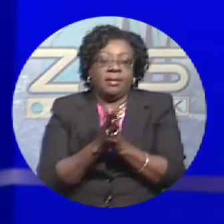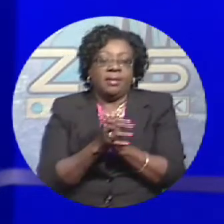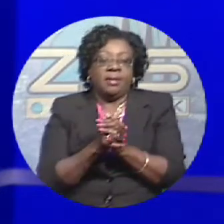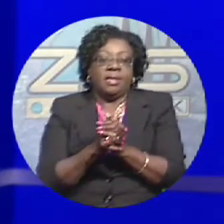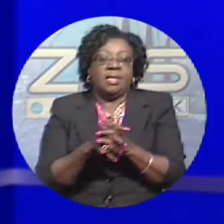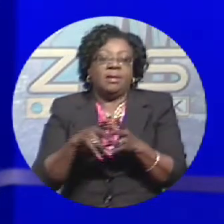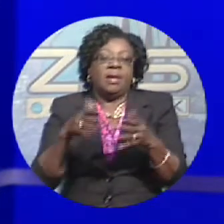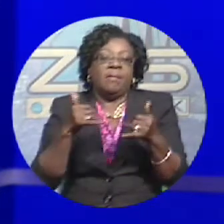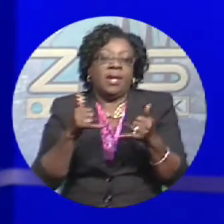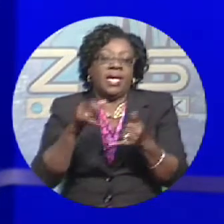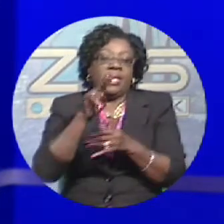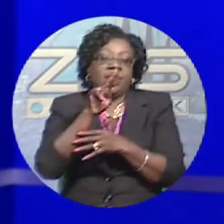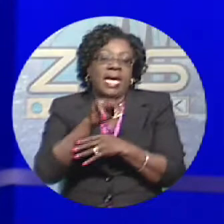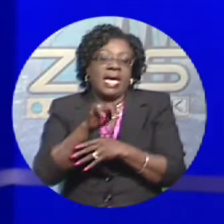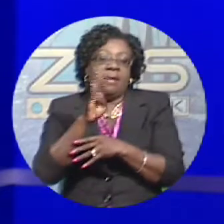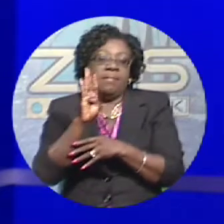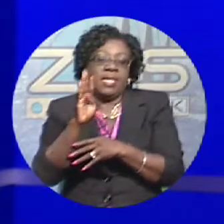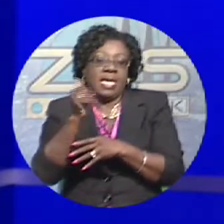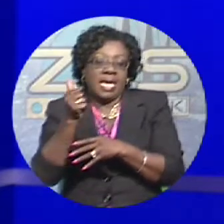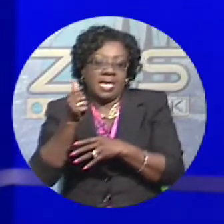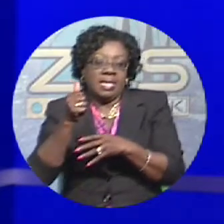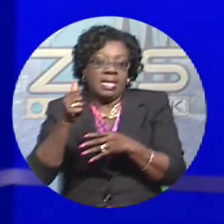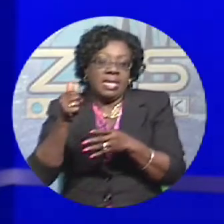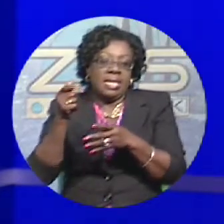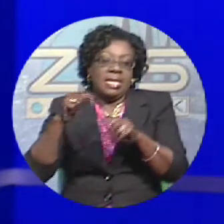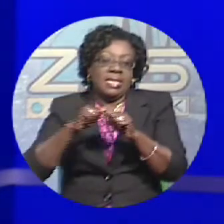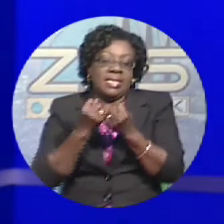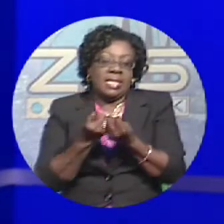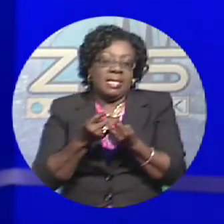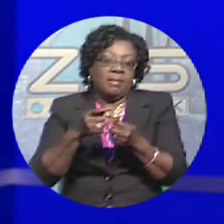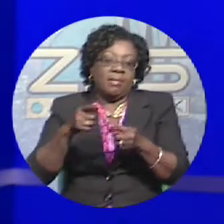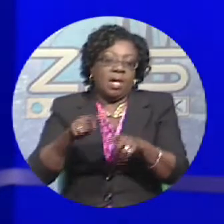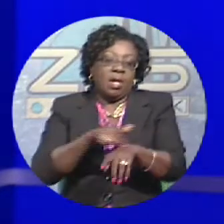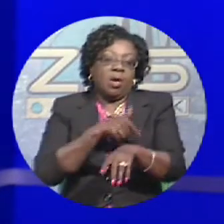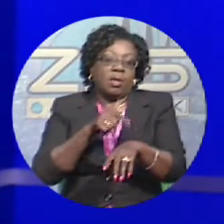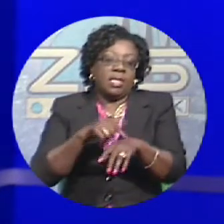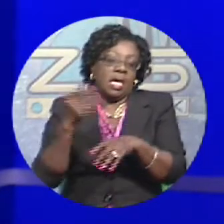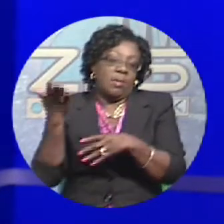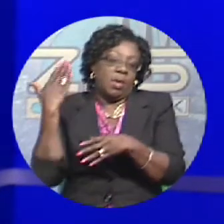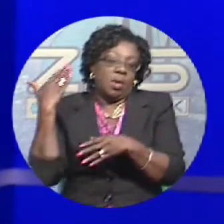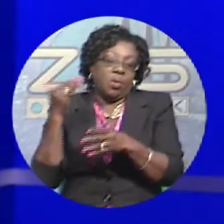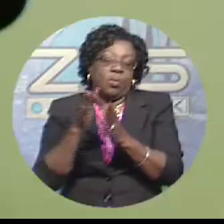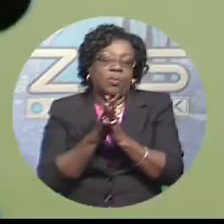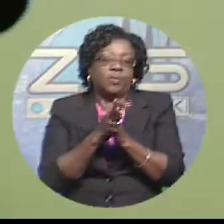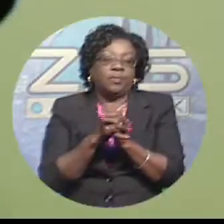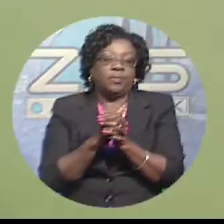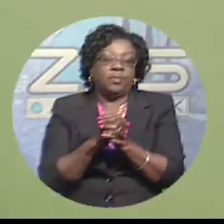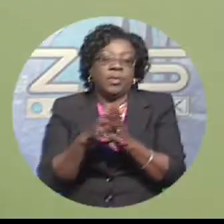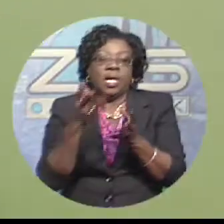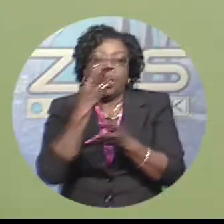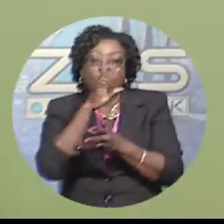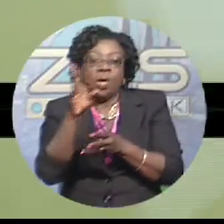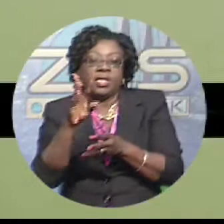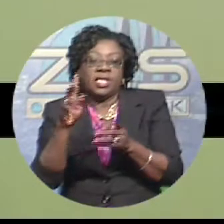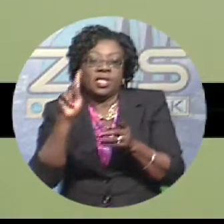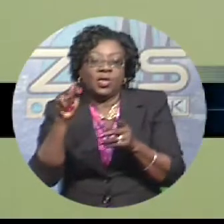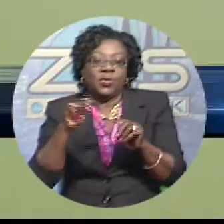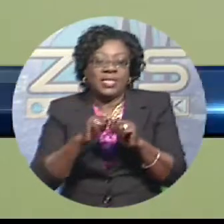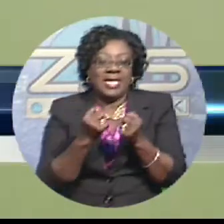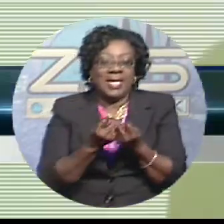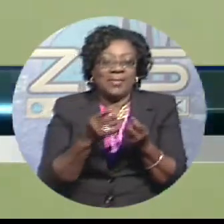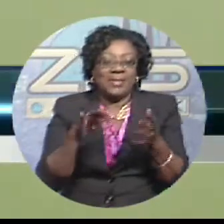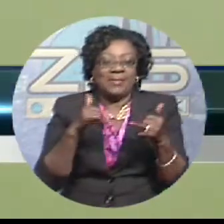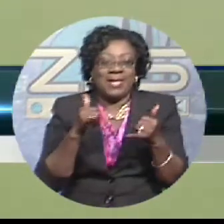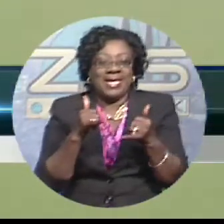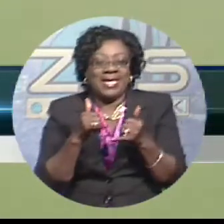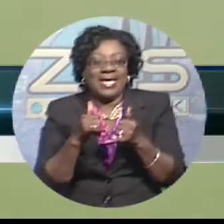assists as he spoke about last night's game, the Bahamas, and of course, the N.B.A. We're watching two teams get after it, and they're playing